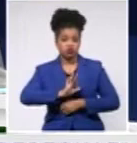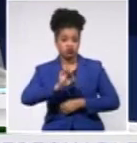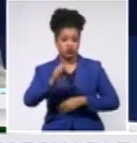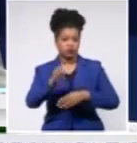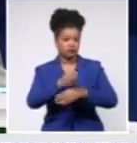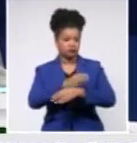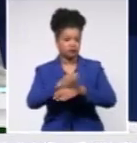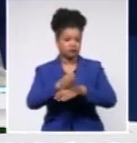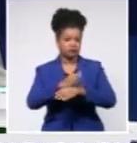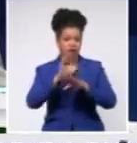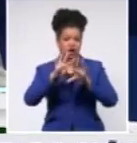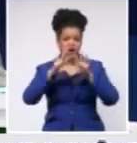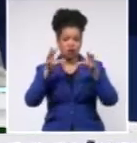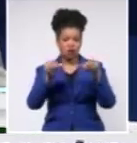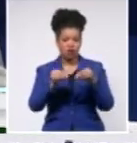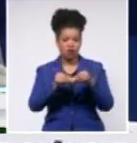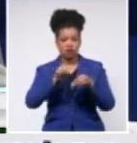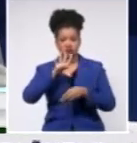female, representing